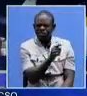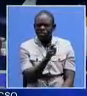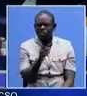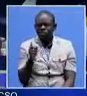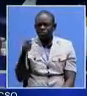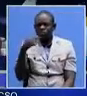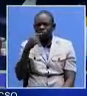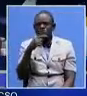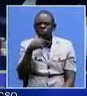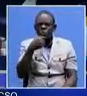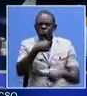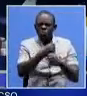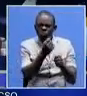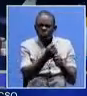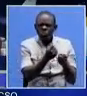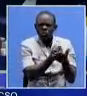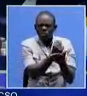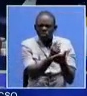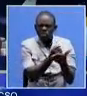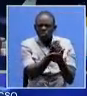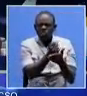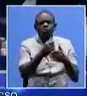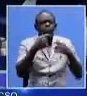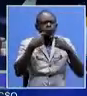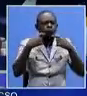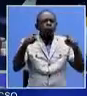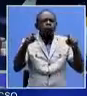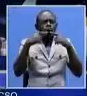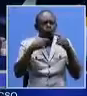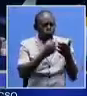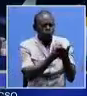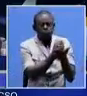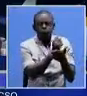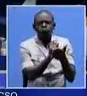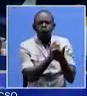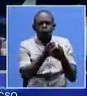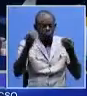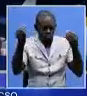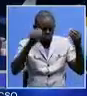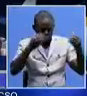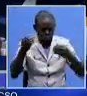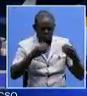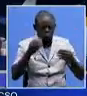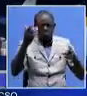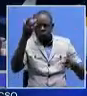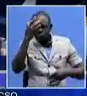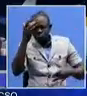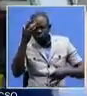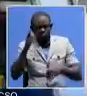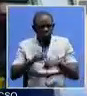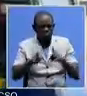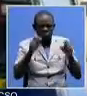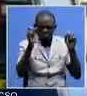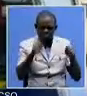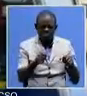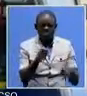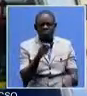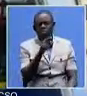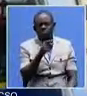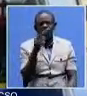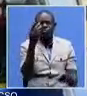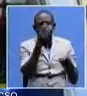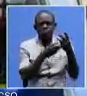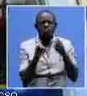have continued to advertise them as treatment for some illness and immune boosters. The report.